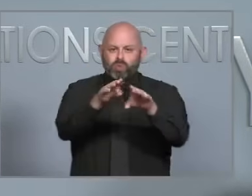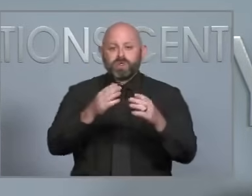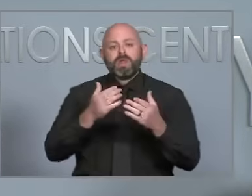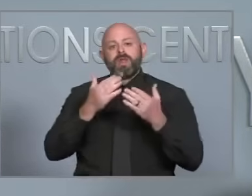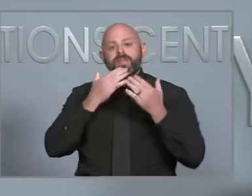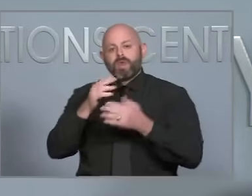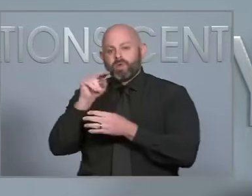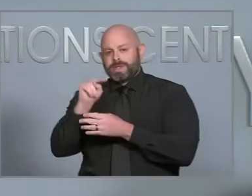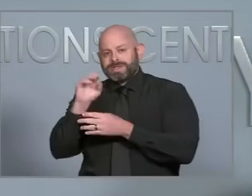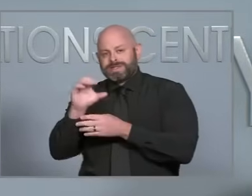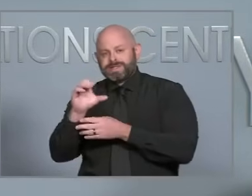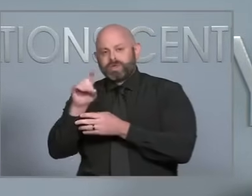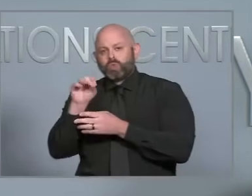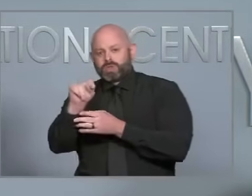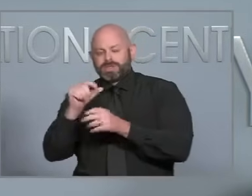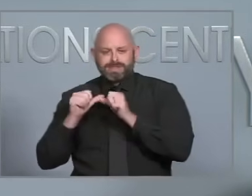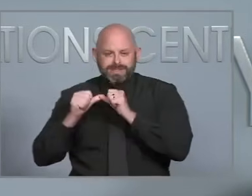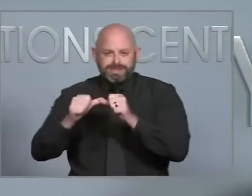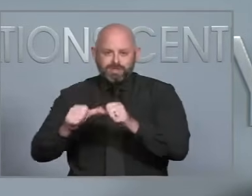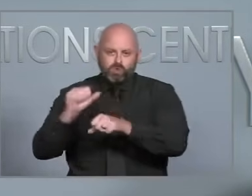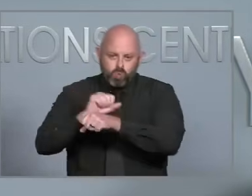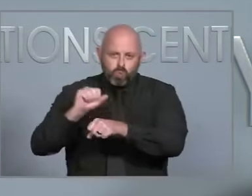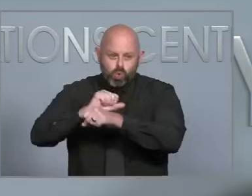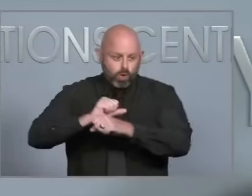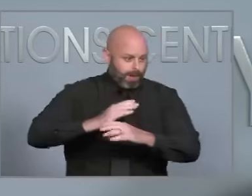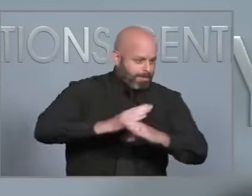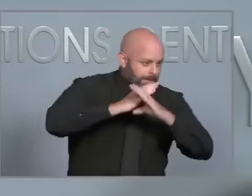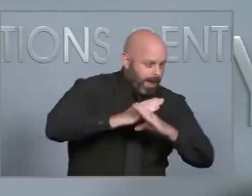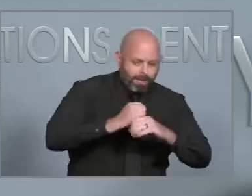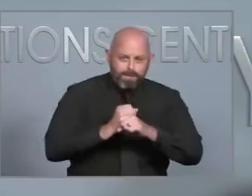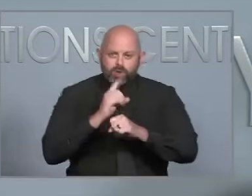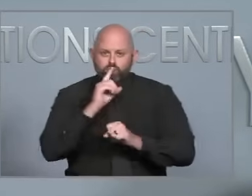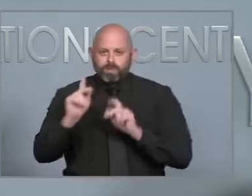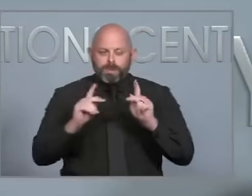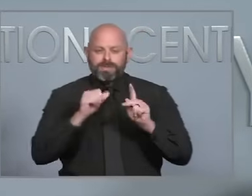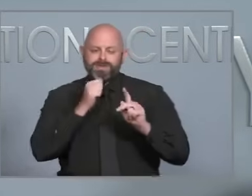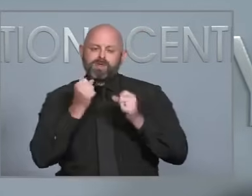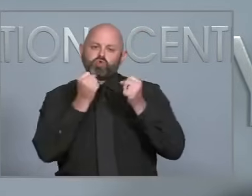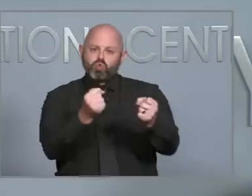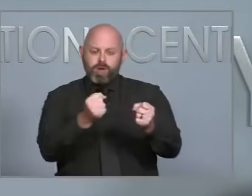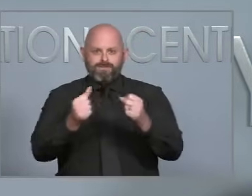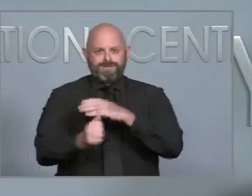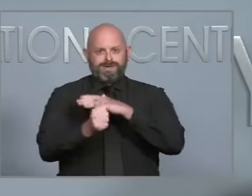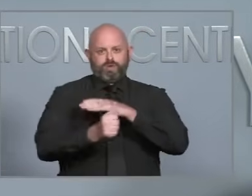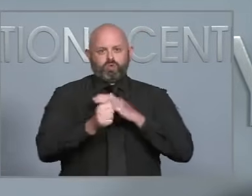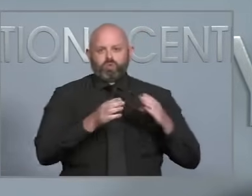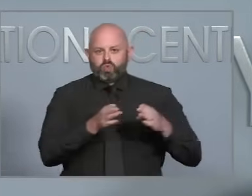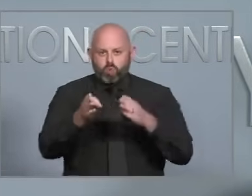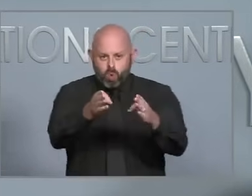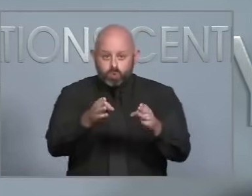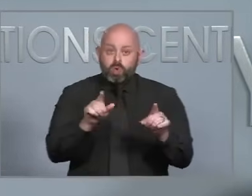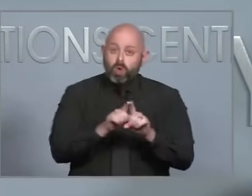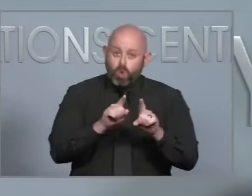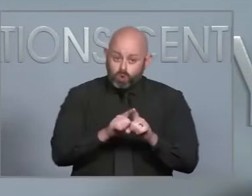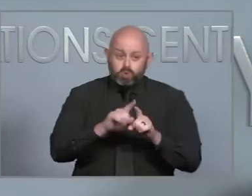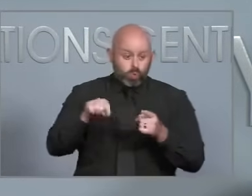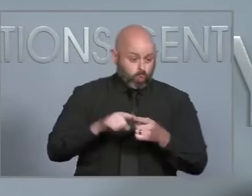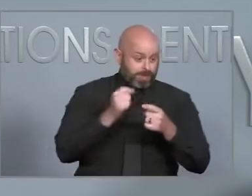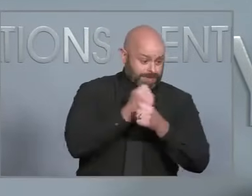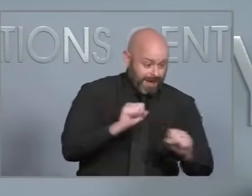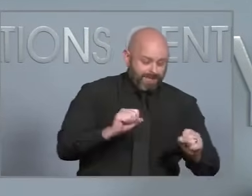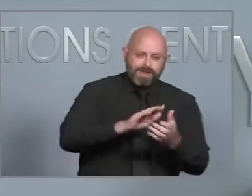for their continued hard work to block roadways to protect the public and for continuing to quickly clear roadways when it is safe to do